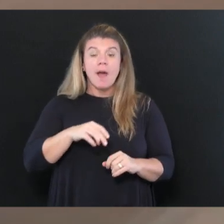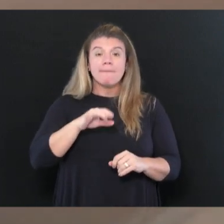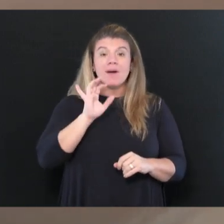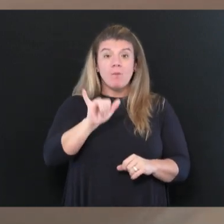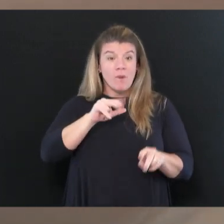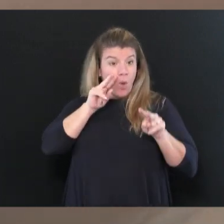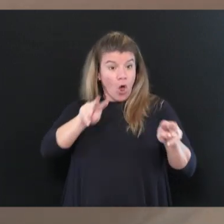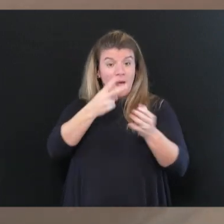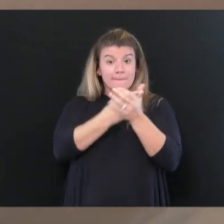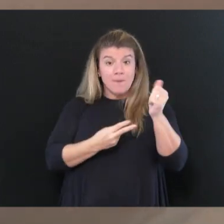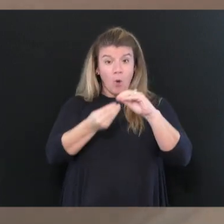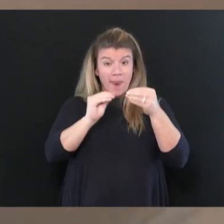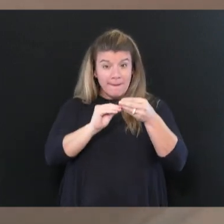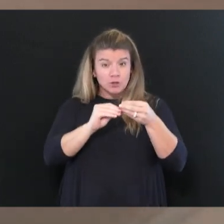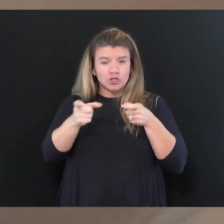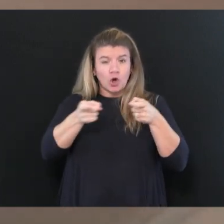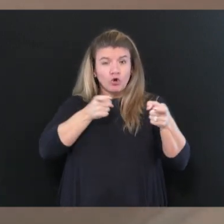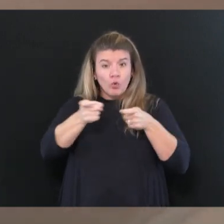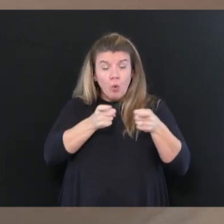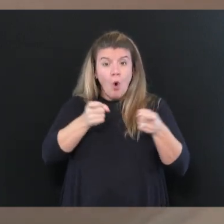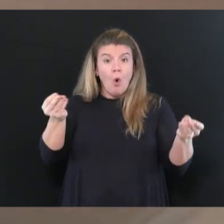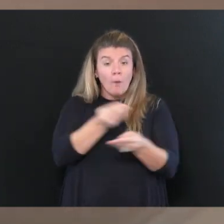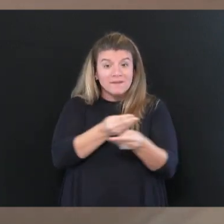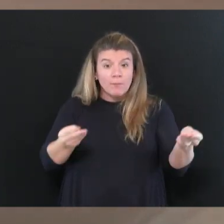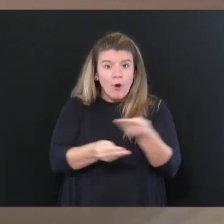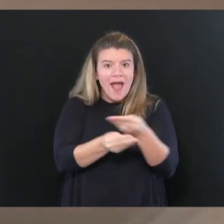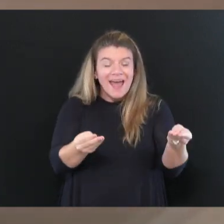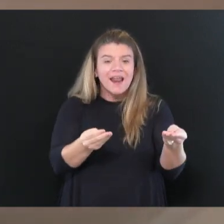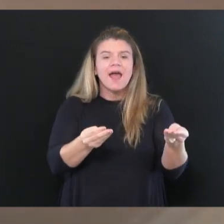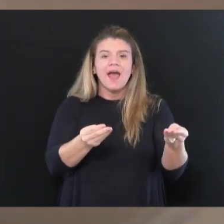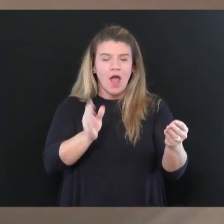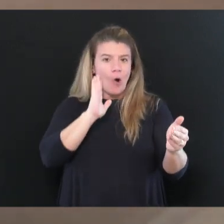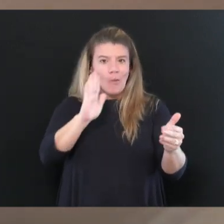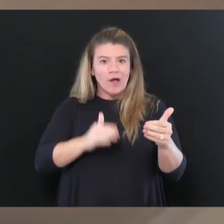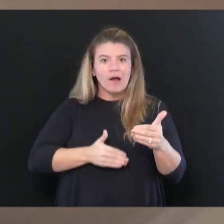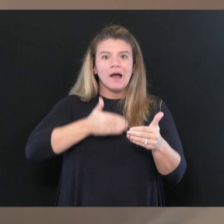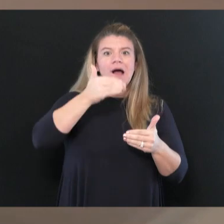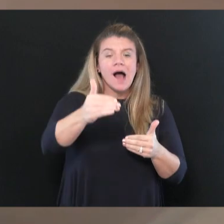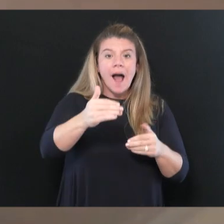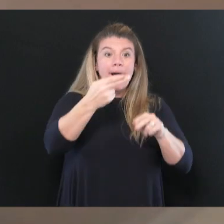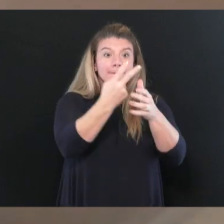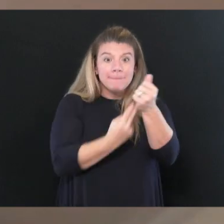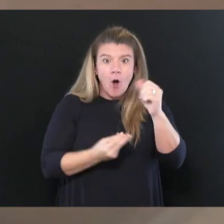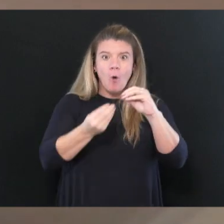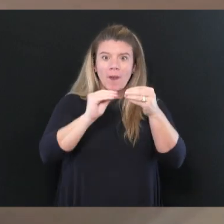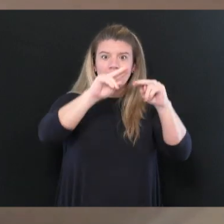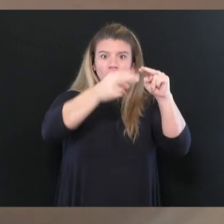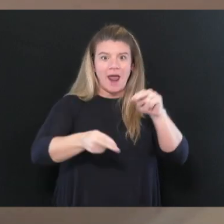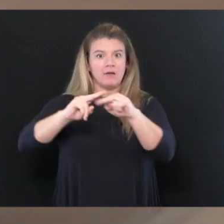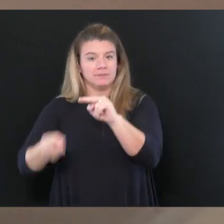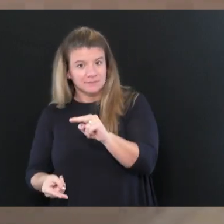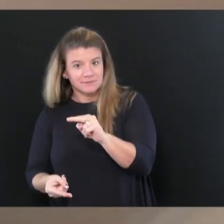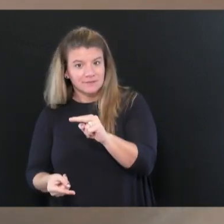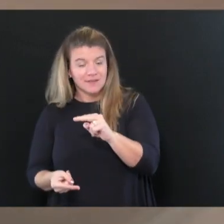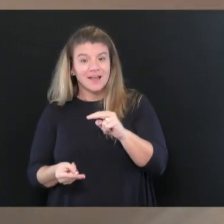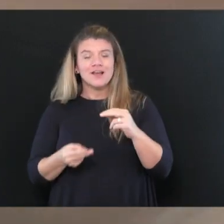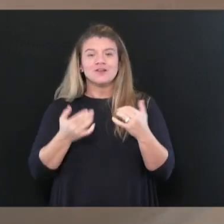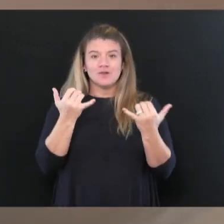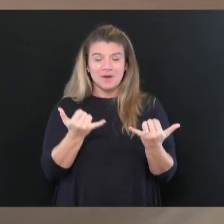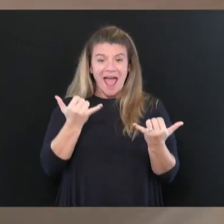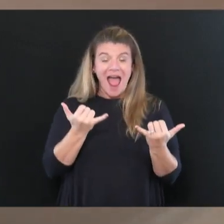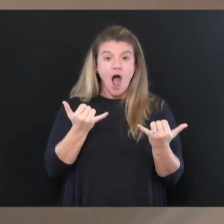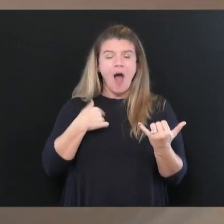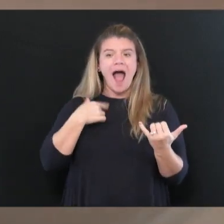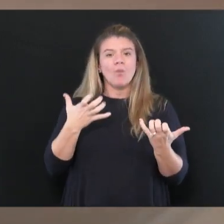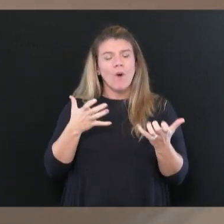both of those go down, and we've seen that in every community. And we could argue that each West Virginian should do the mitigation measures,